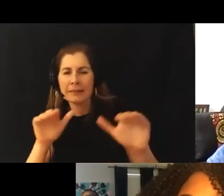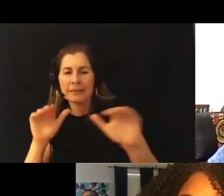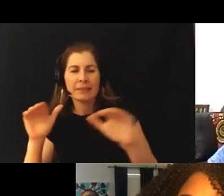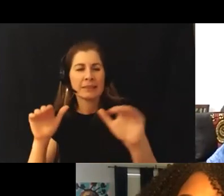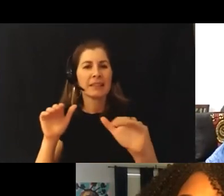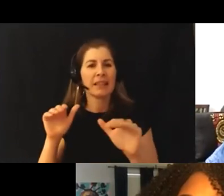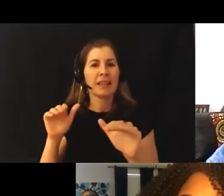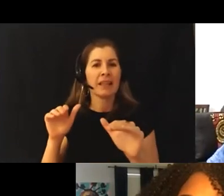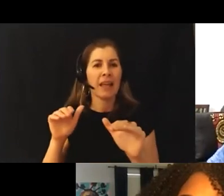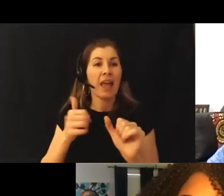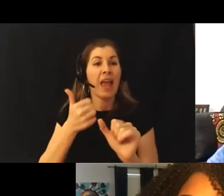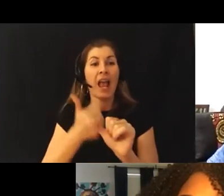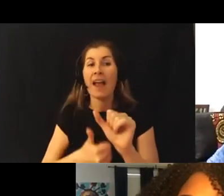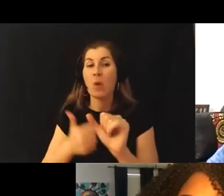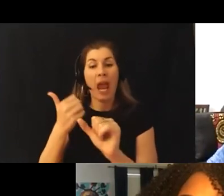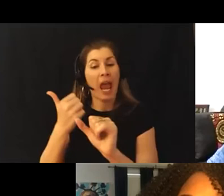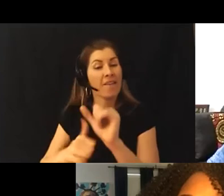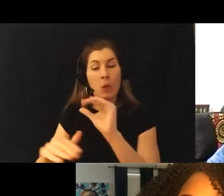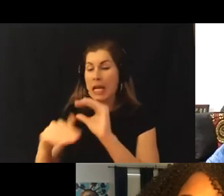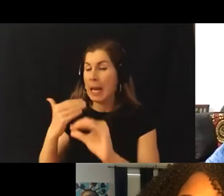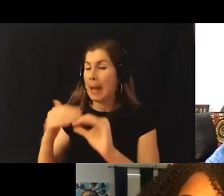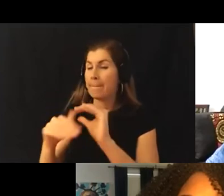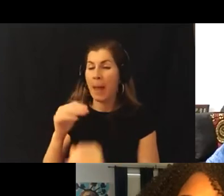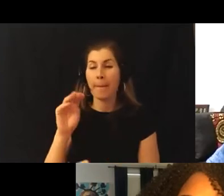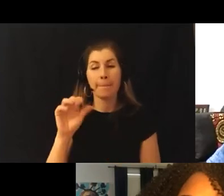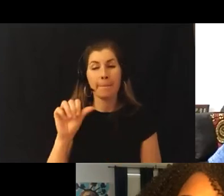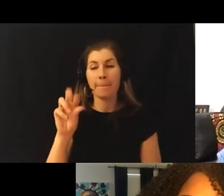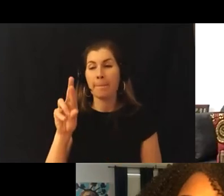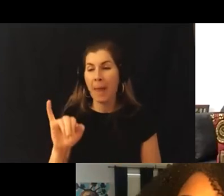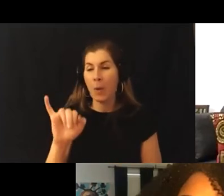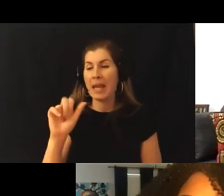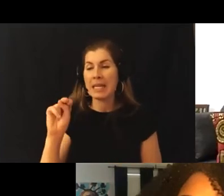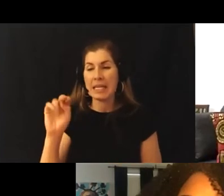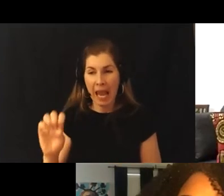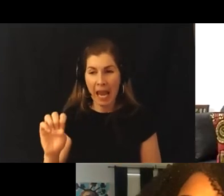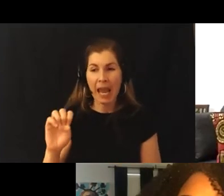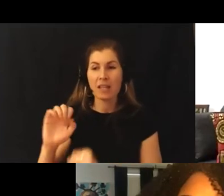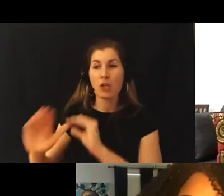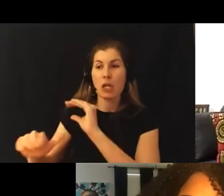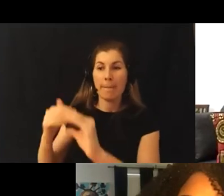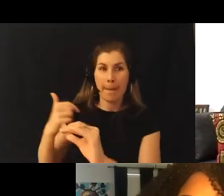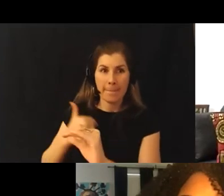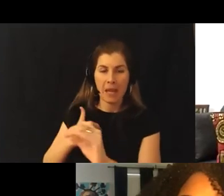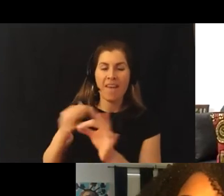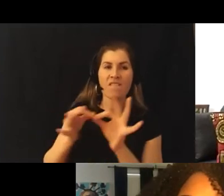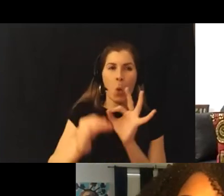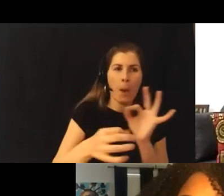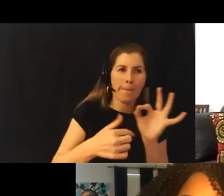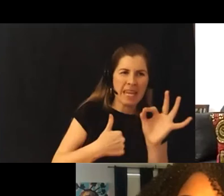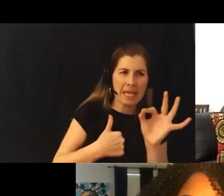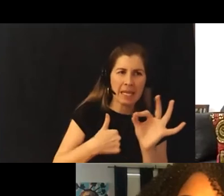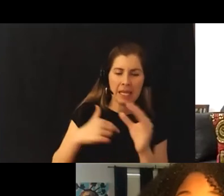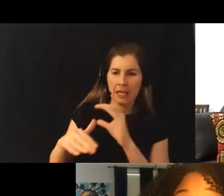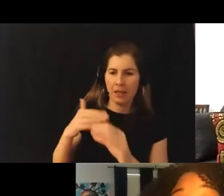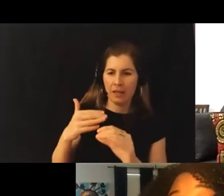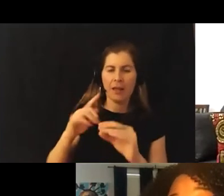every email that came in to Marianne that was forwarded to me for follow-up had to do with